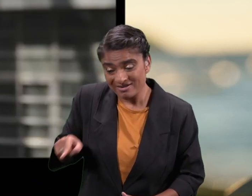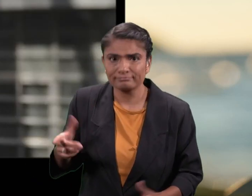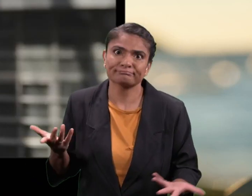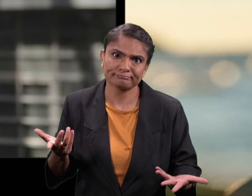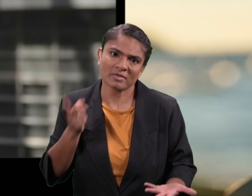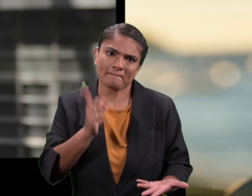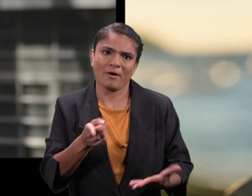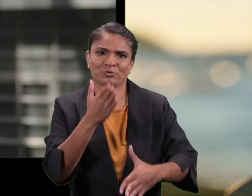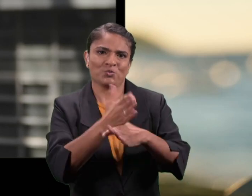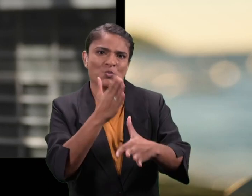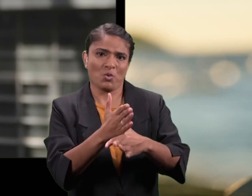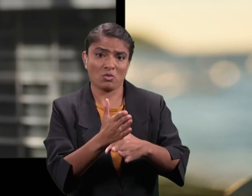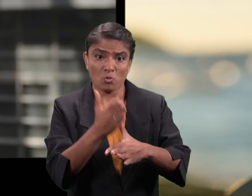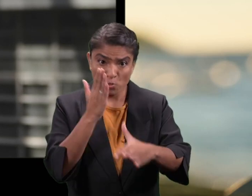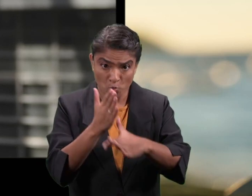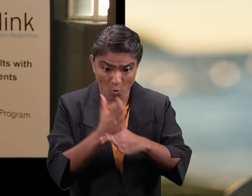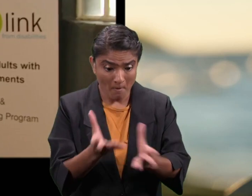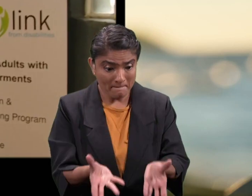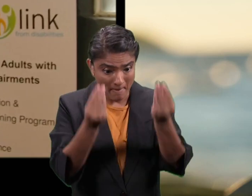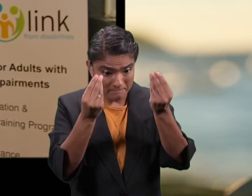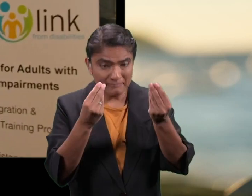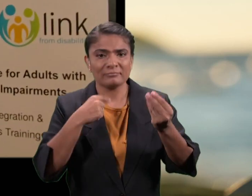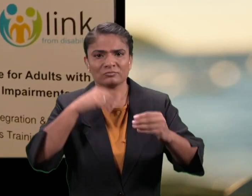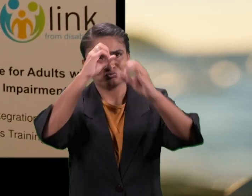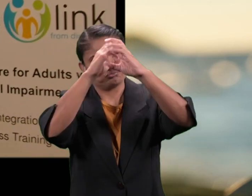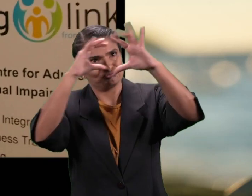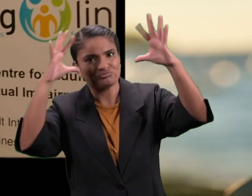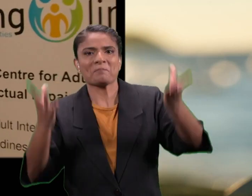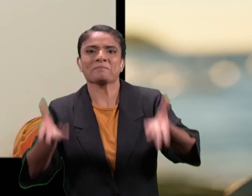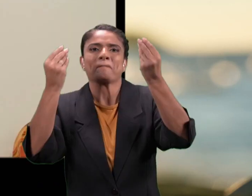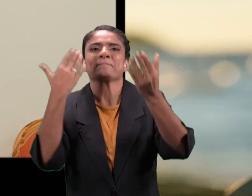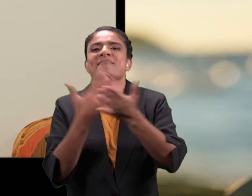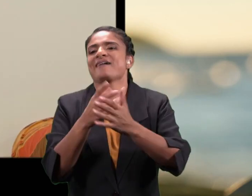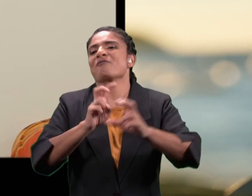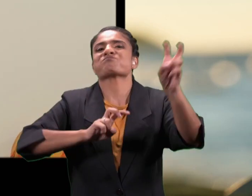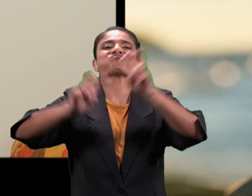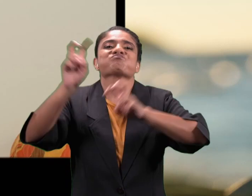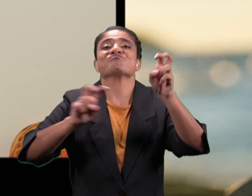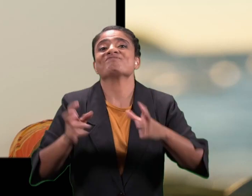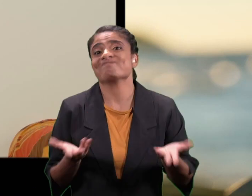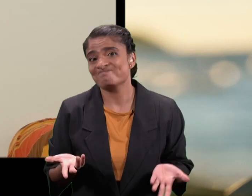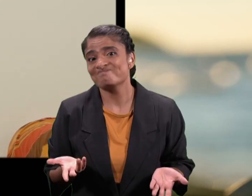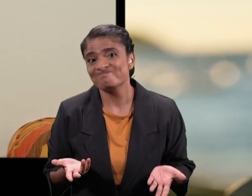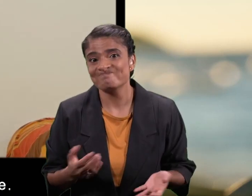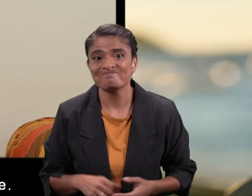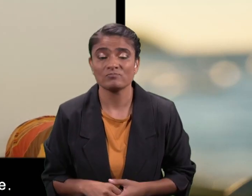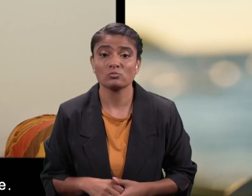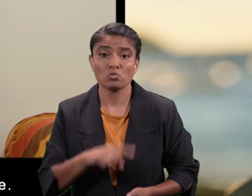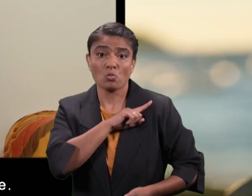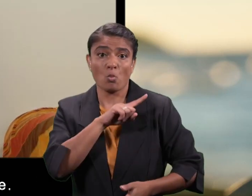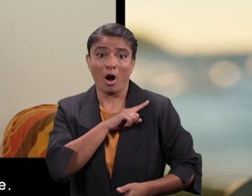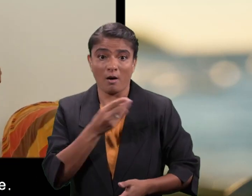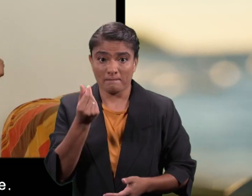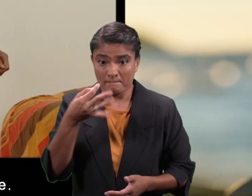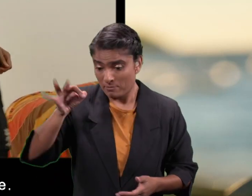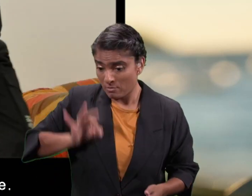comes in. You need to earn in order to make your dreams a reality. Because